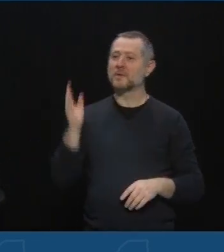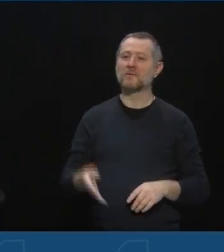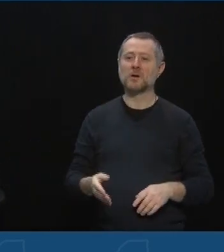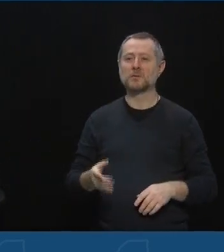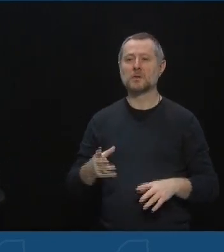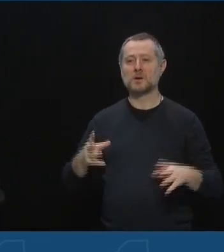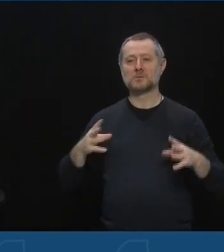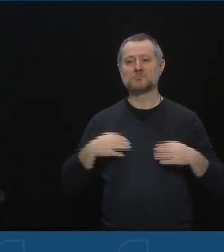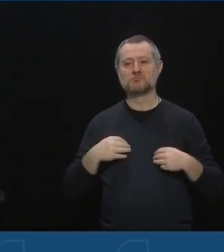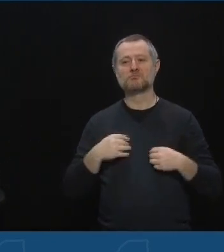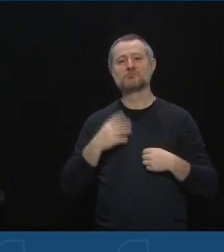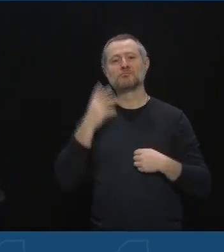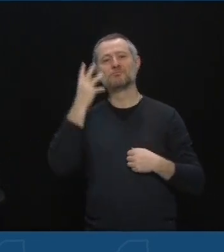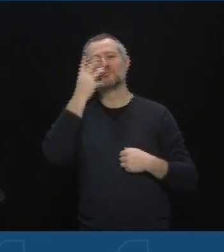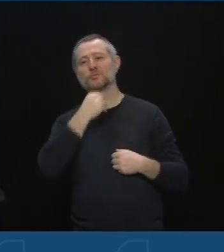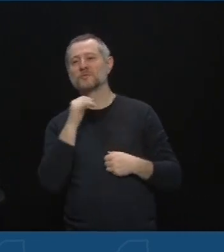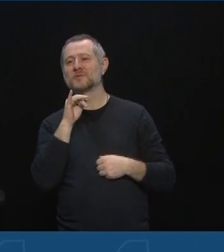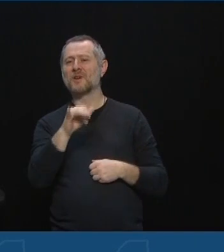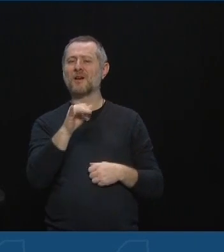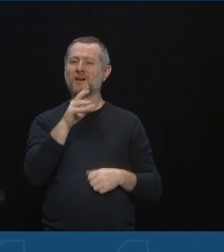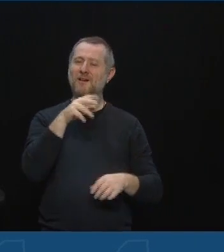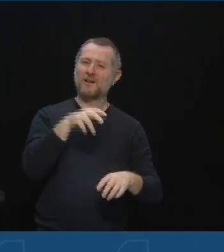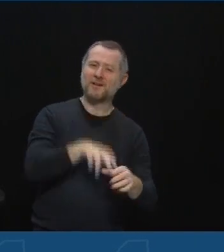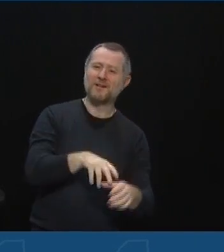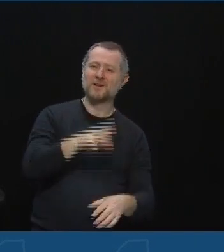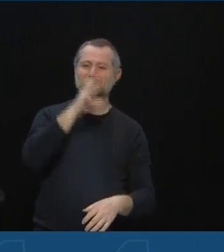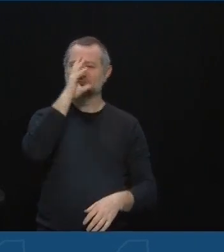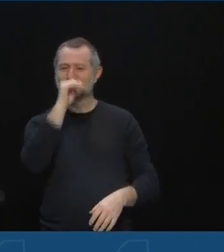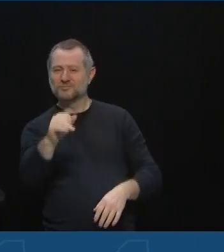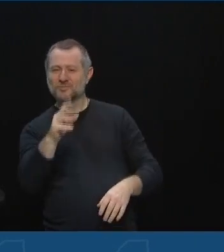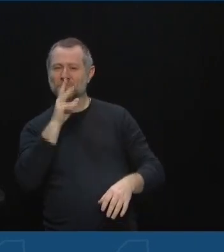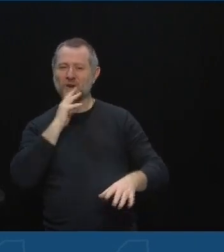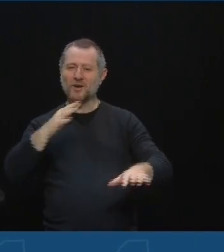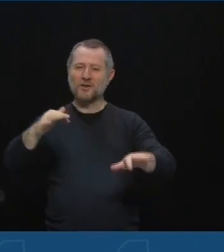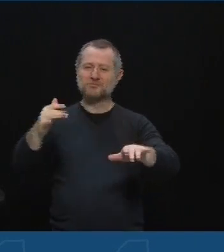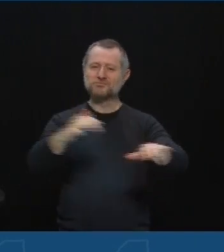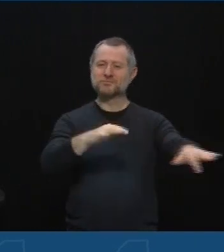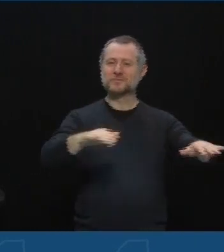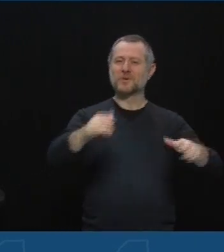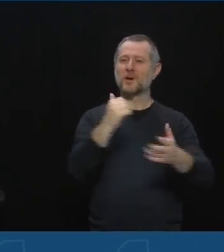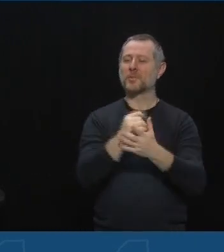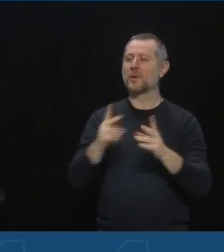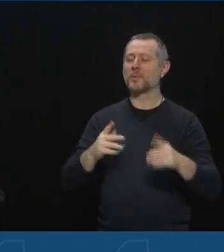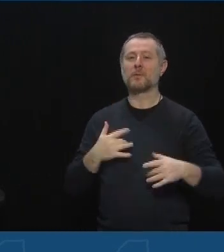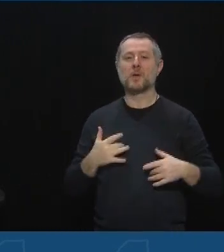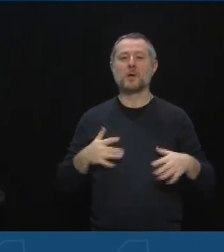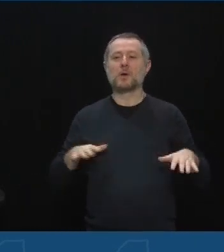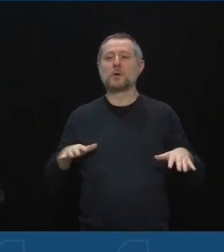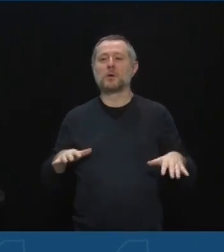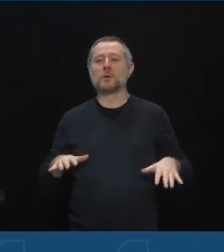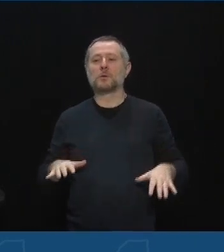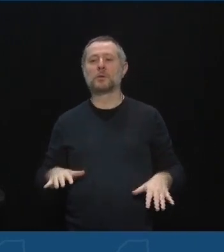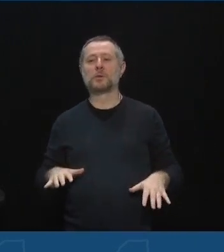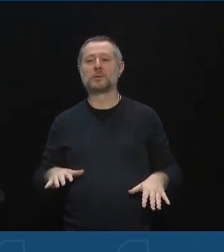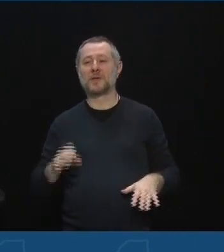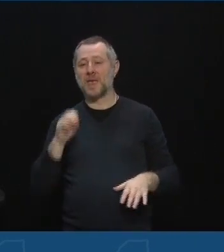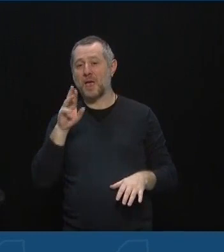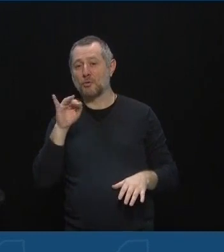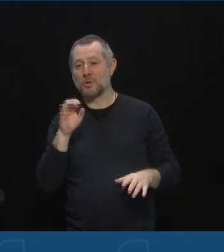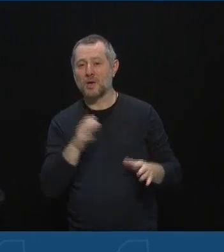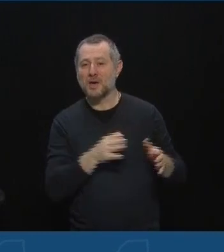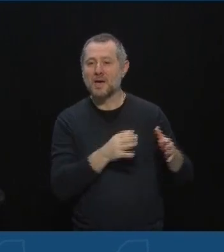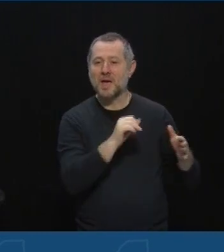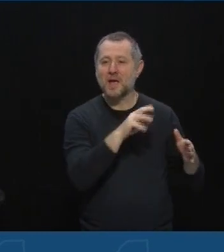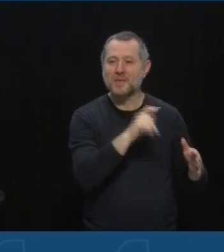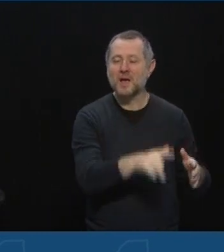the beauty and the wonder of just access to water. Water calms people down. To have the Erie Canal, the Genesee River, Lake Ontario,